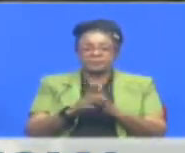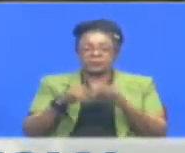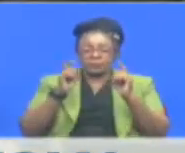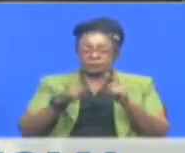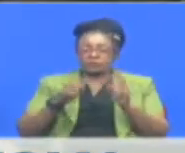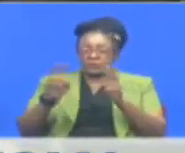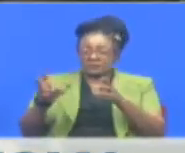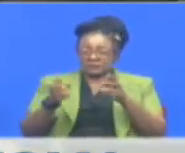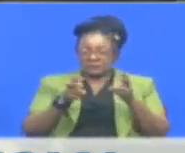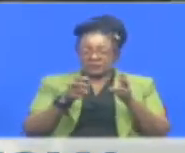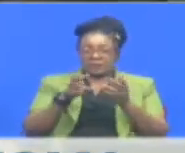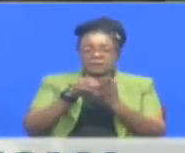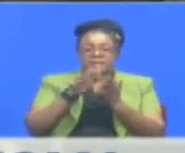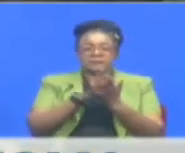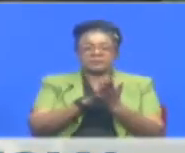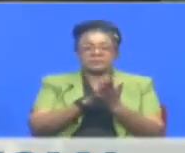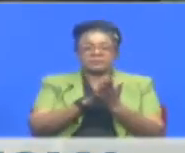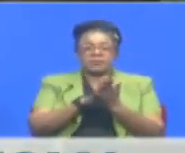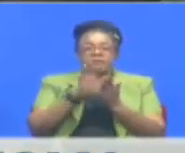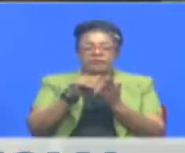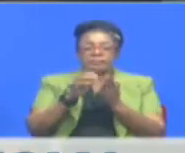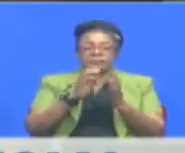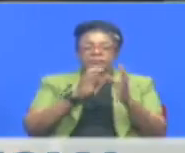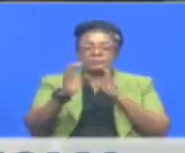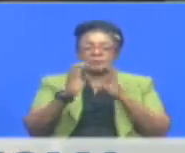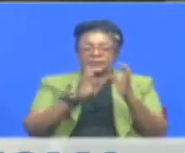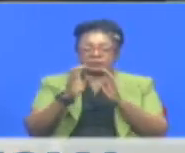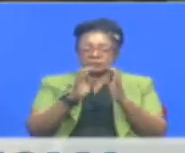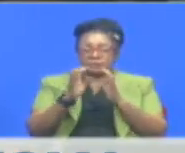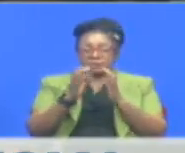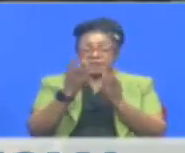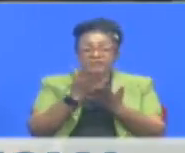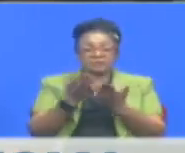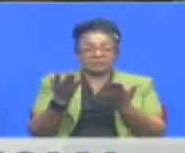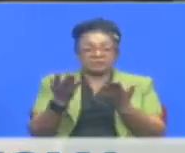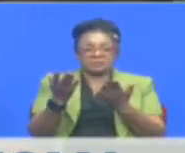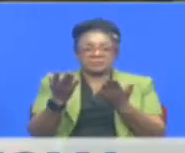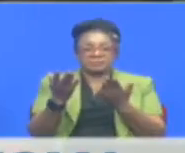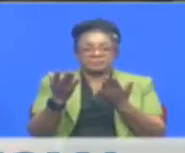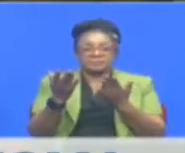data from communication devices